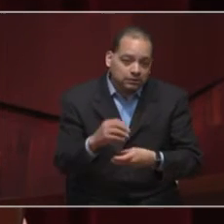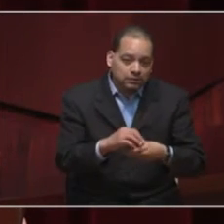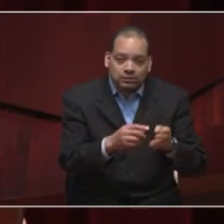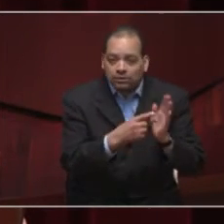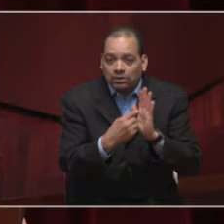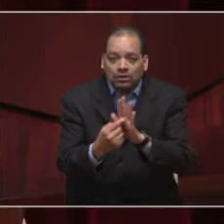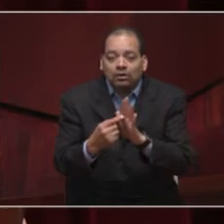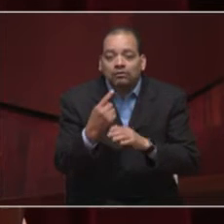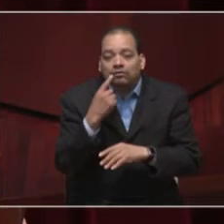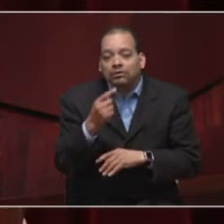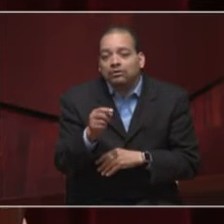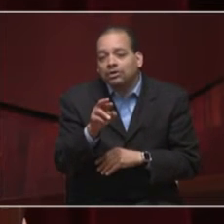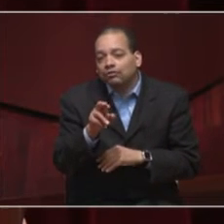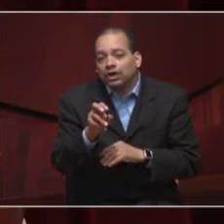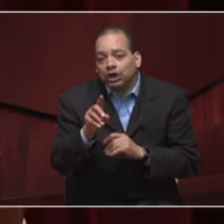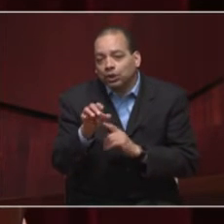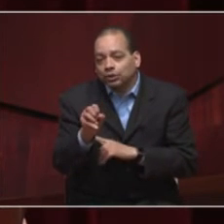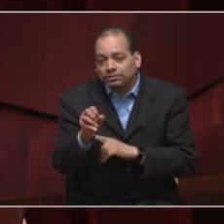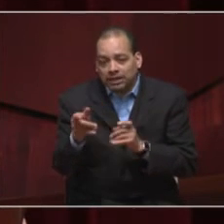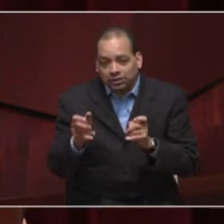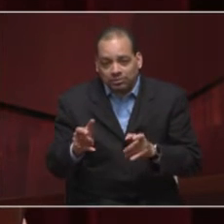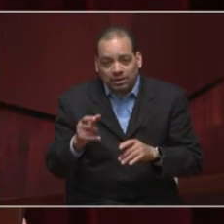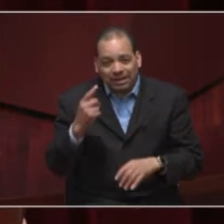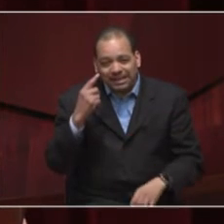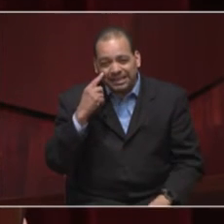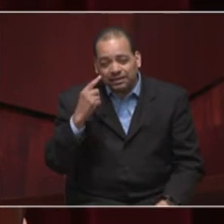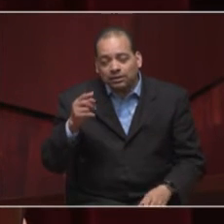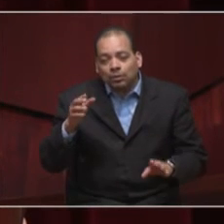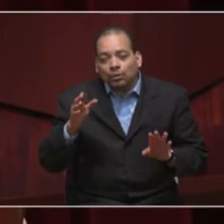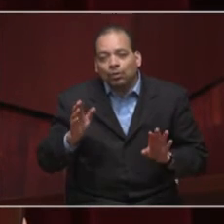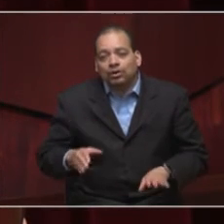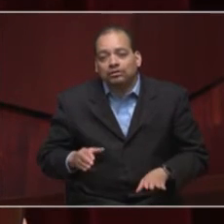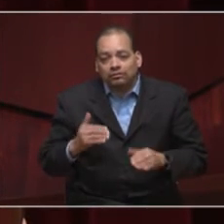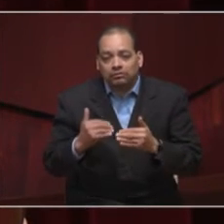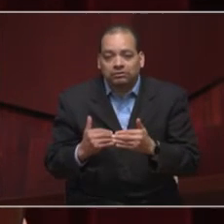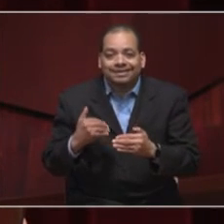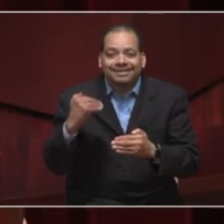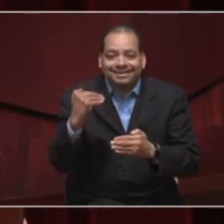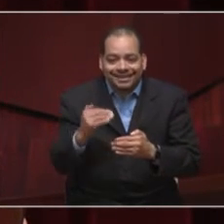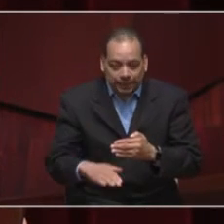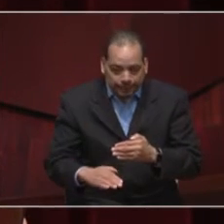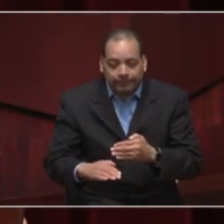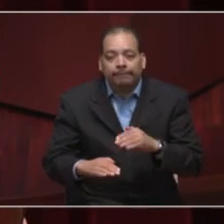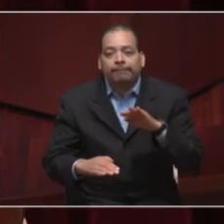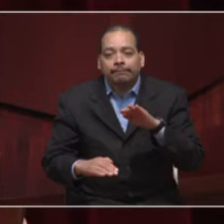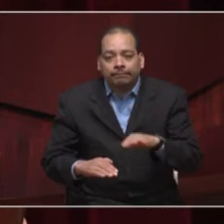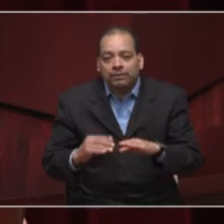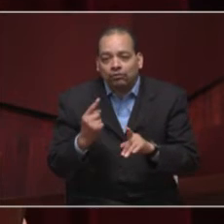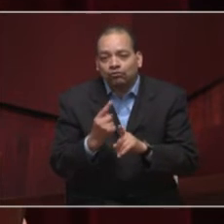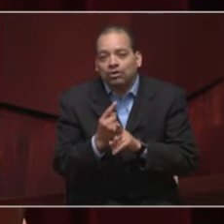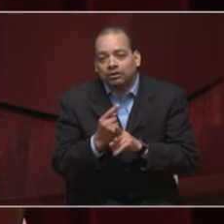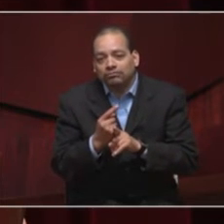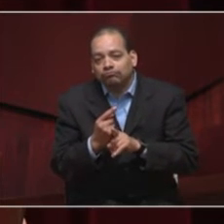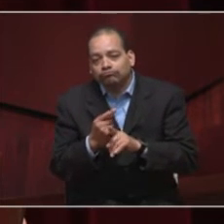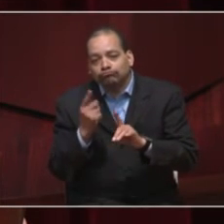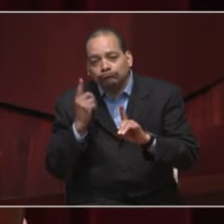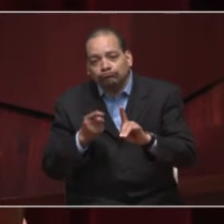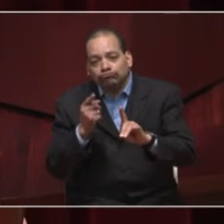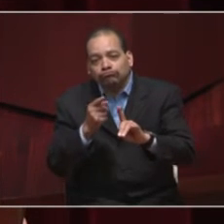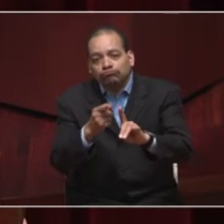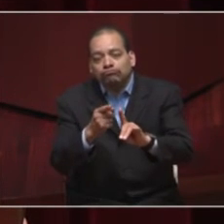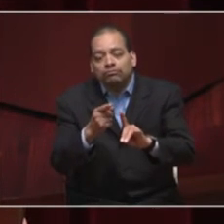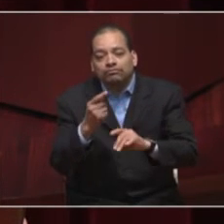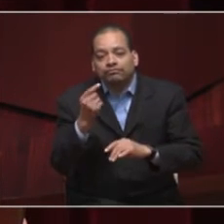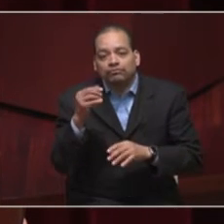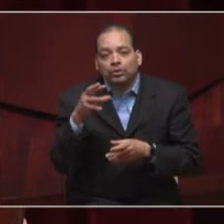field. So I think it's a good step in the right direction, and I was happy to see that was done, and it's on our blog page if you want to get